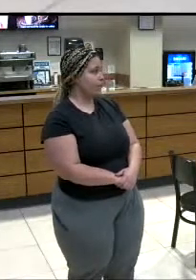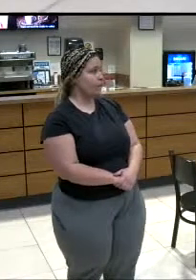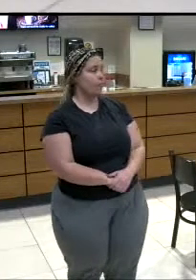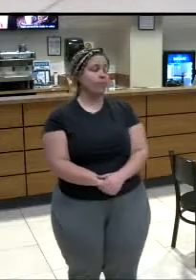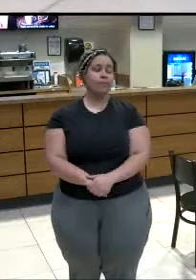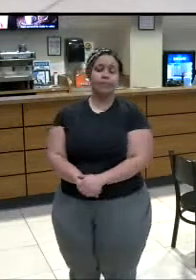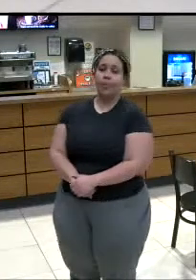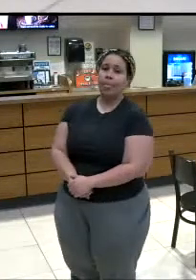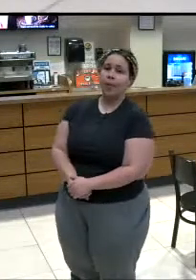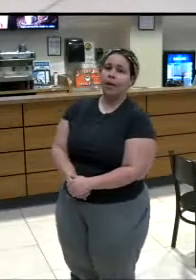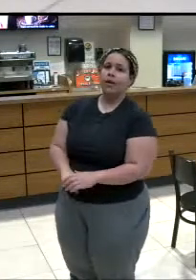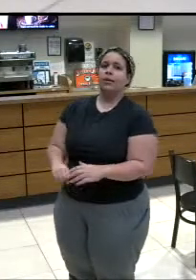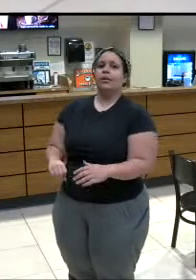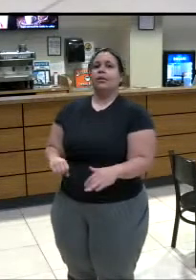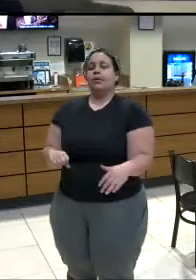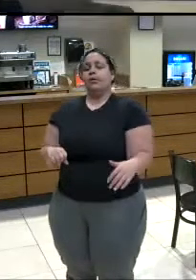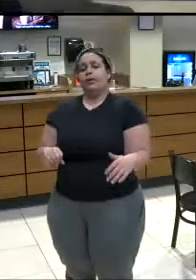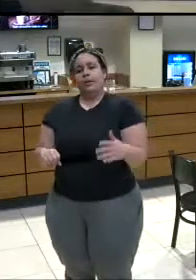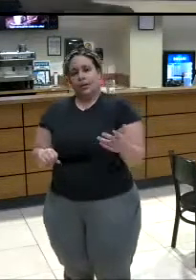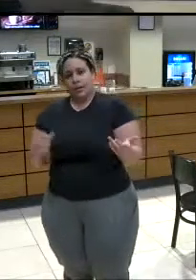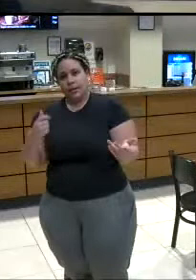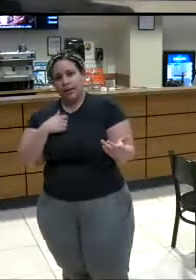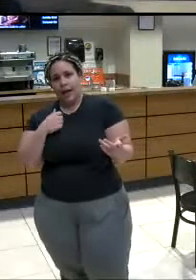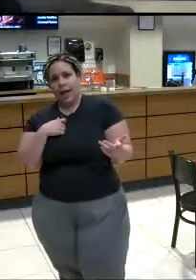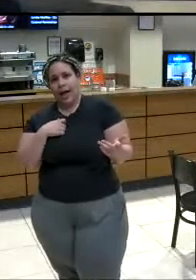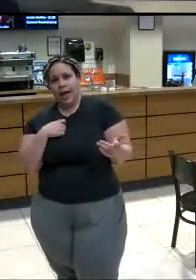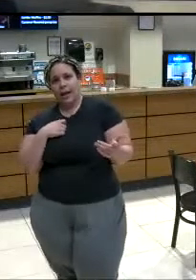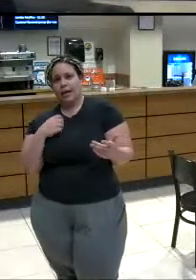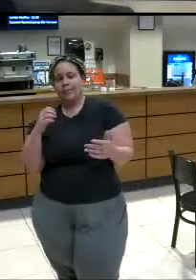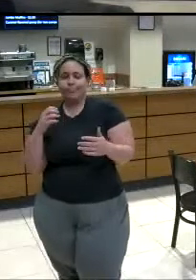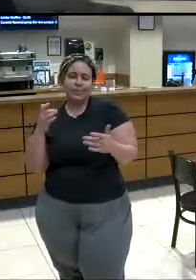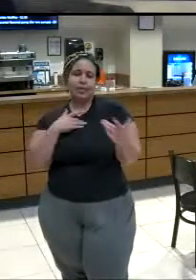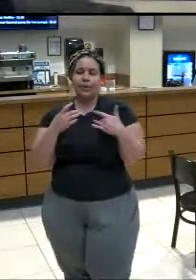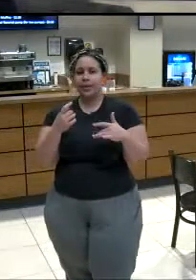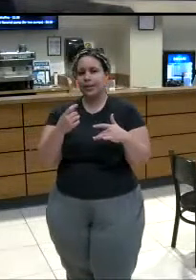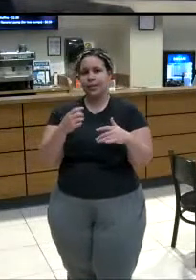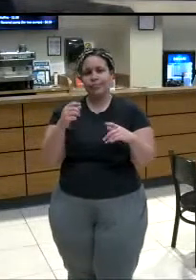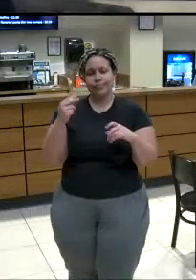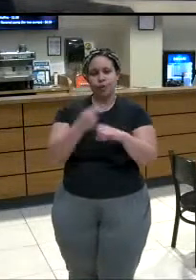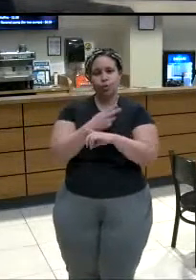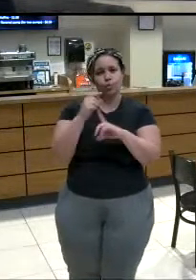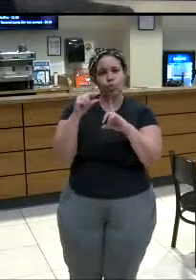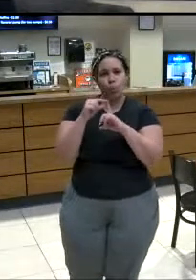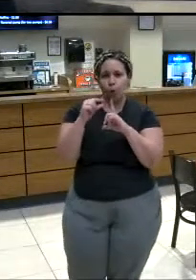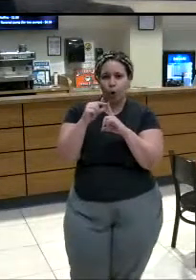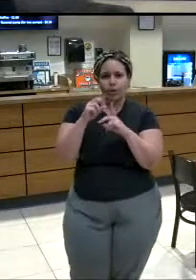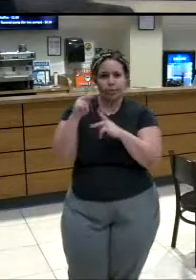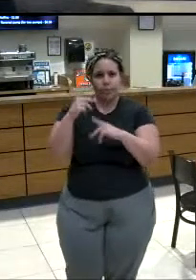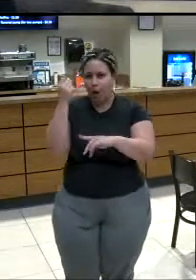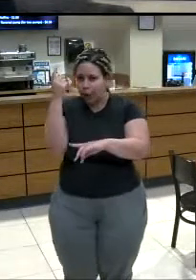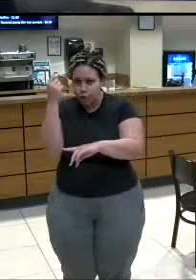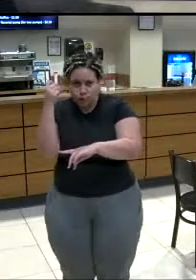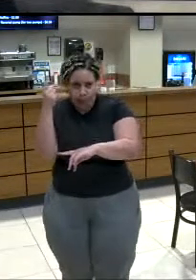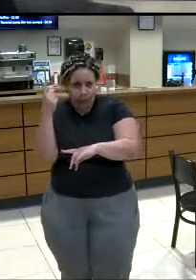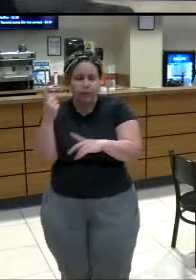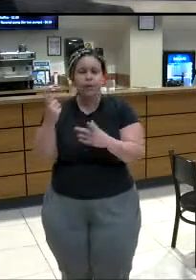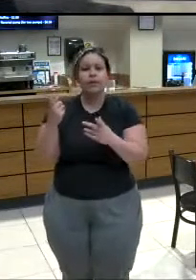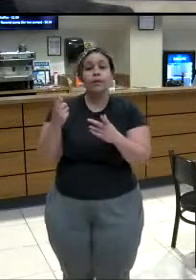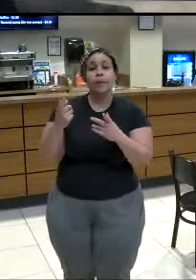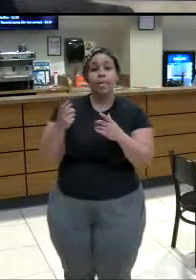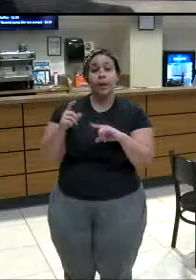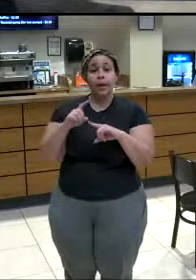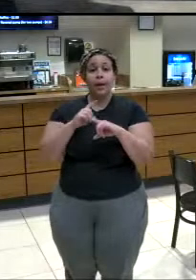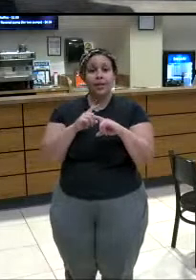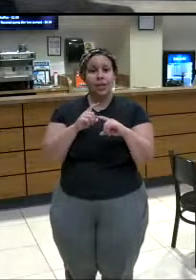So I'm usually the one using jargon that nobody understands. Yeah. So I appreciate this. So the lead and the